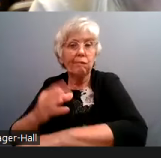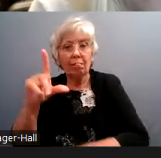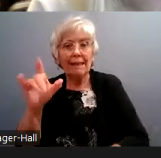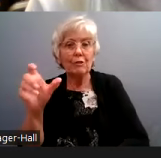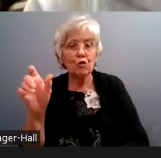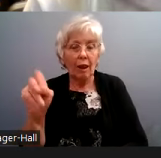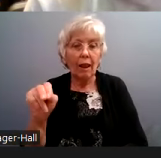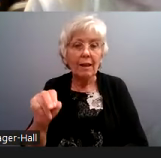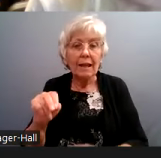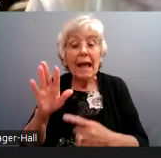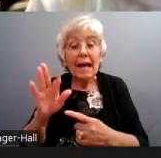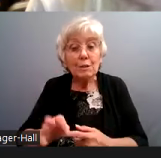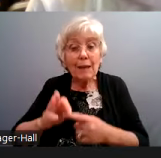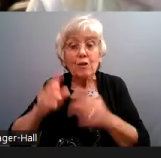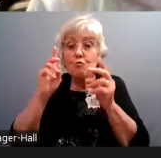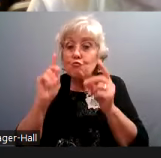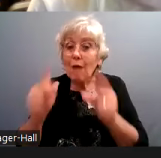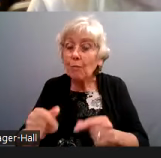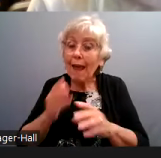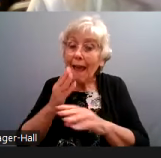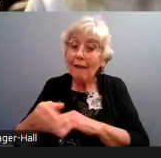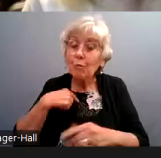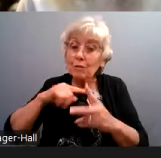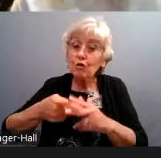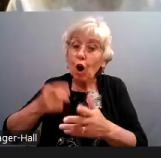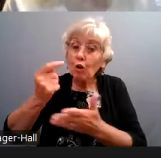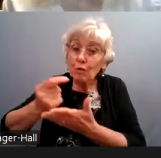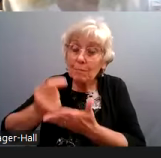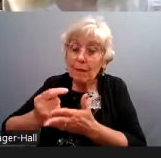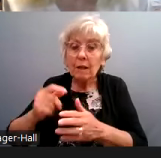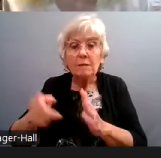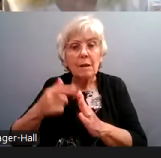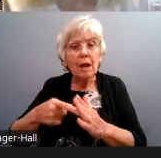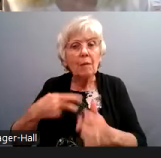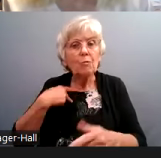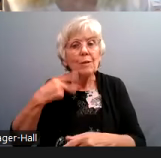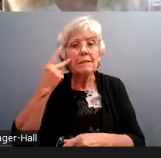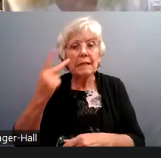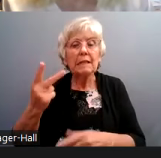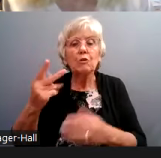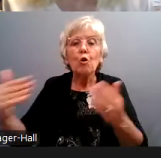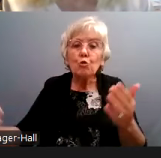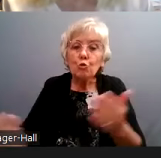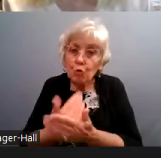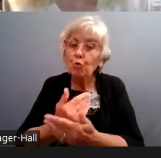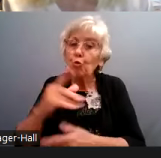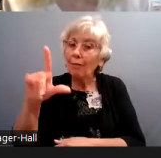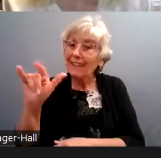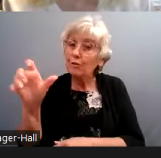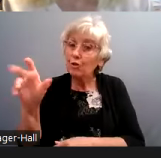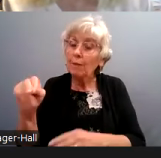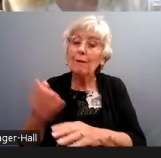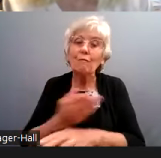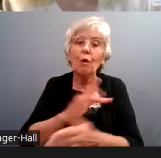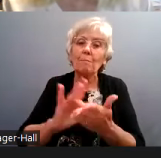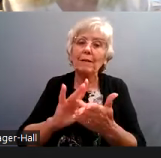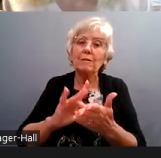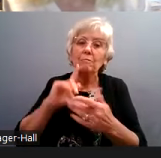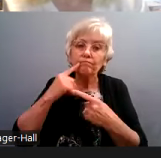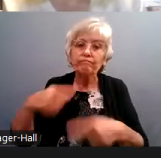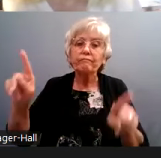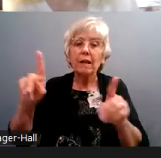especially right after we start treatment, sometimes we start to see new lesions before the medicine starts working and starts killing